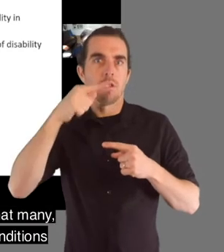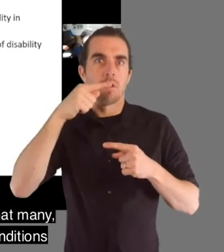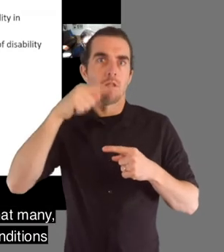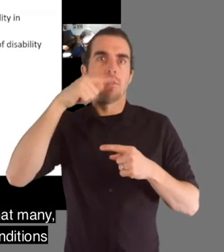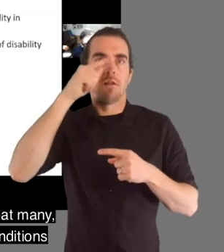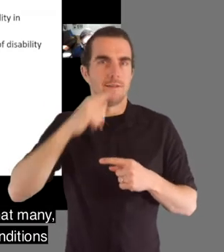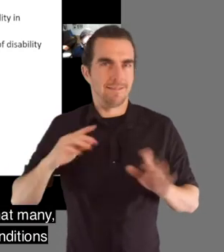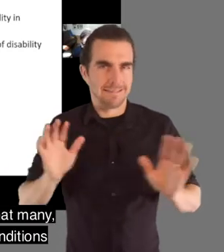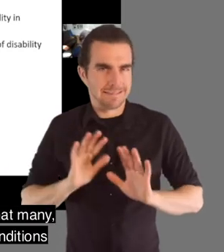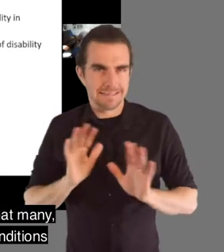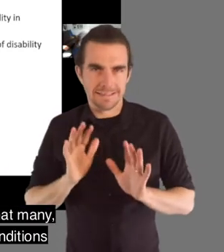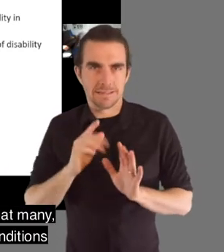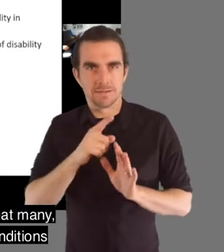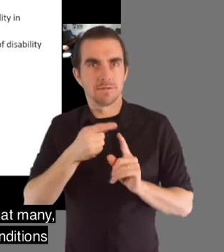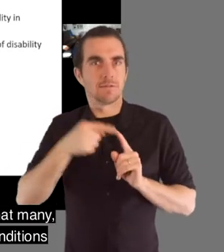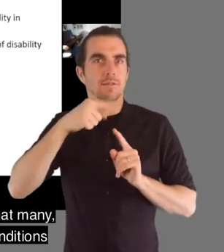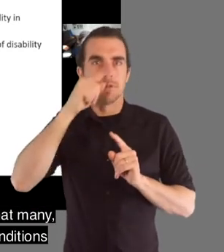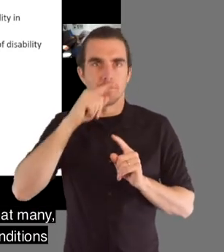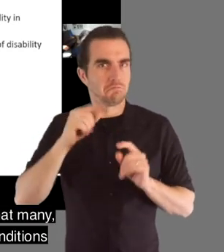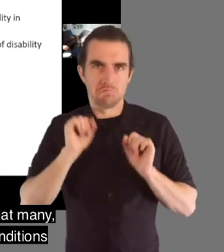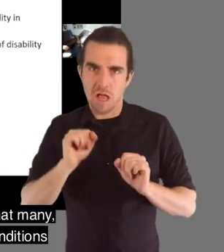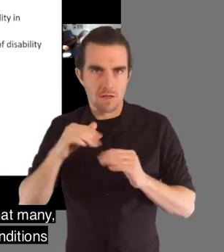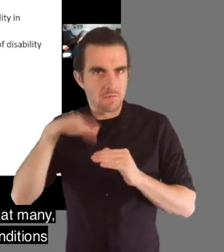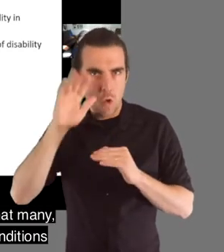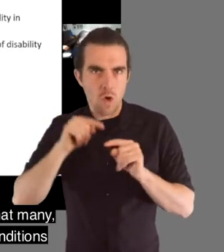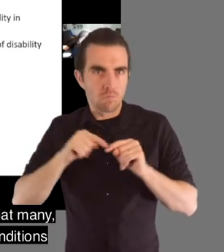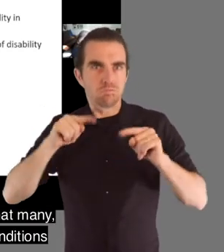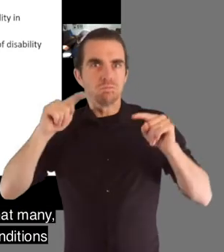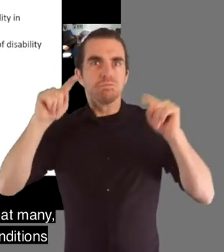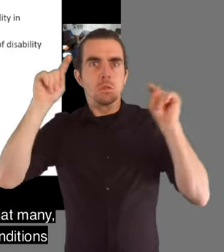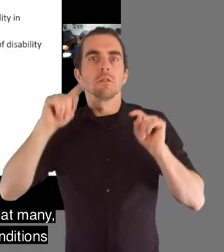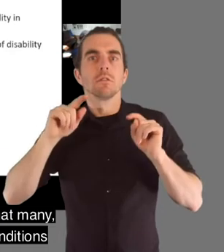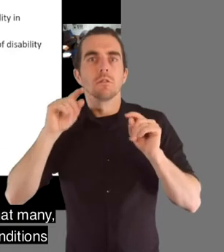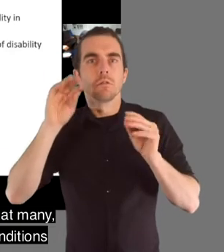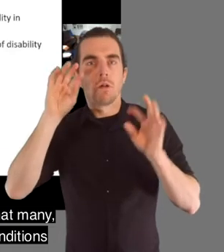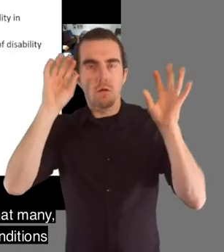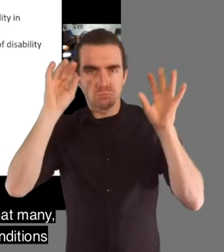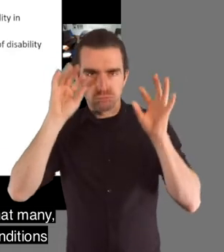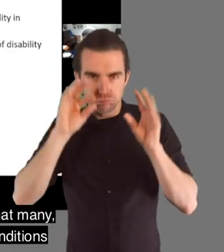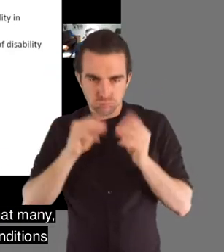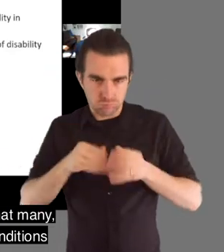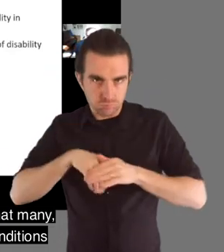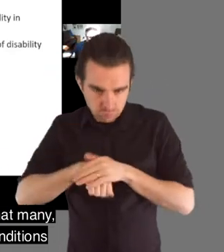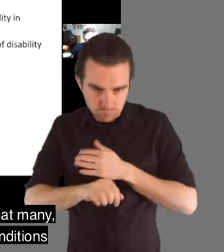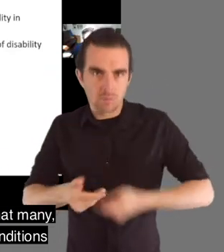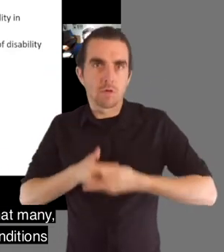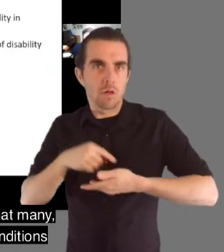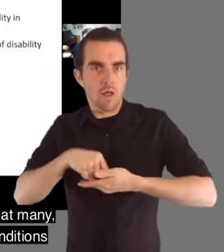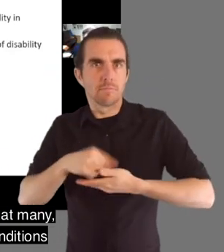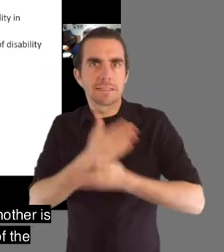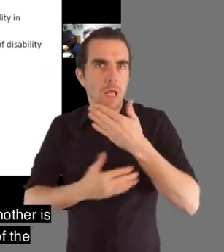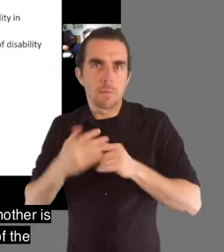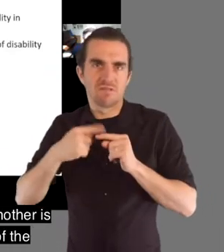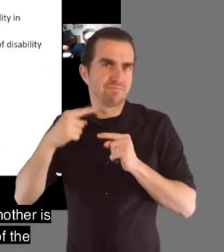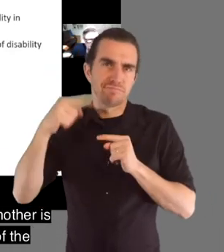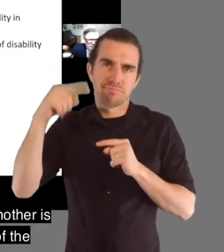chromosome, the Y chromosome, that many, more than 500 congenital conditions